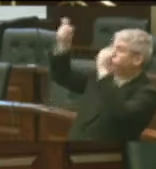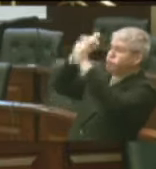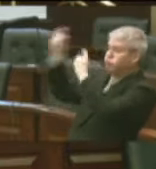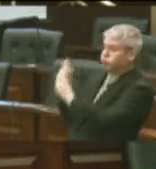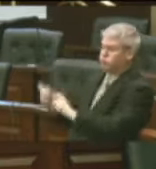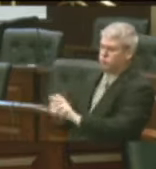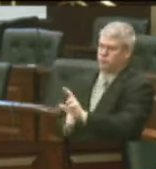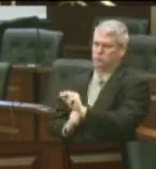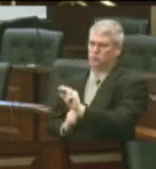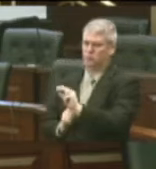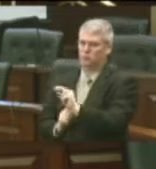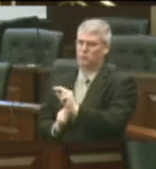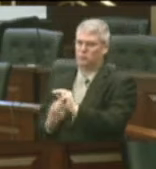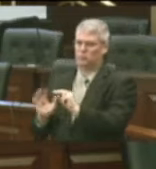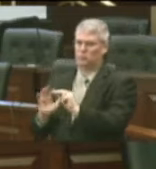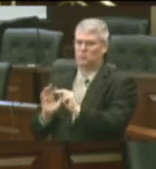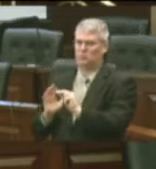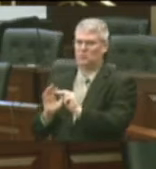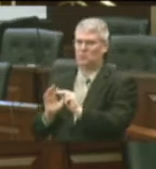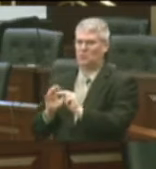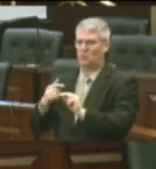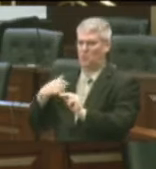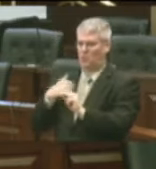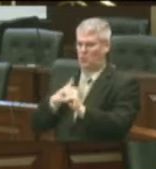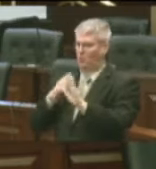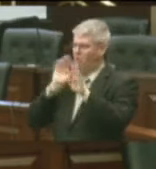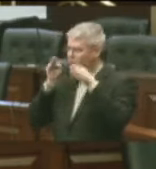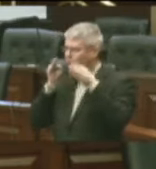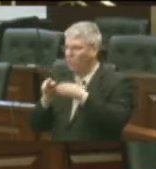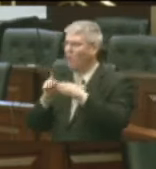will and the department will continue to